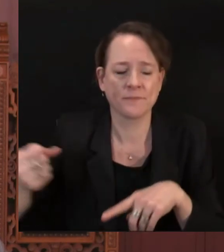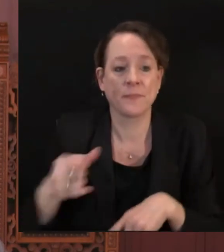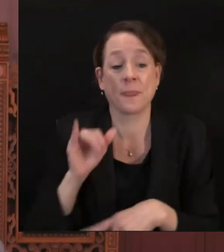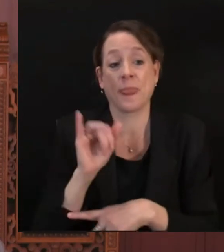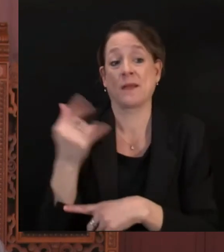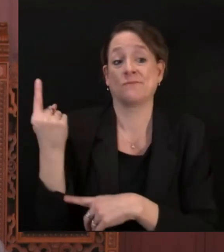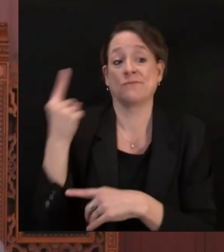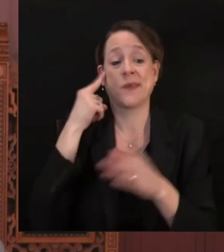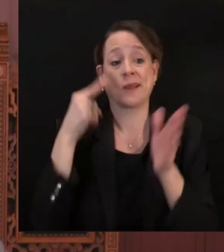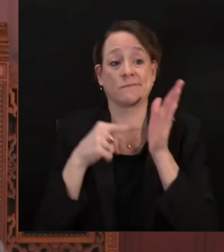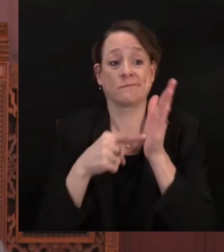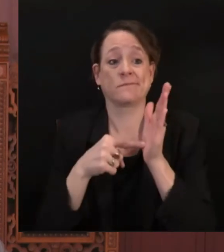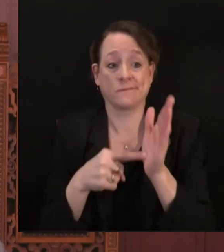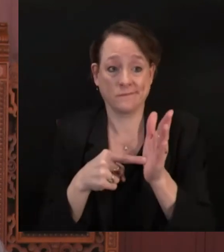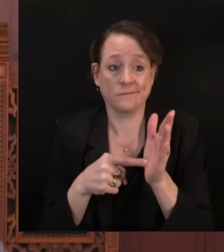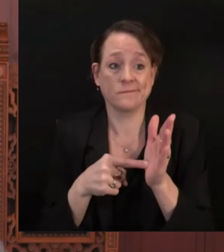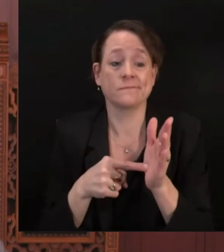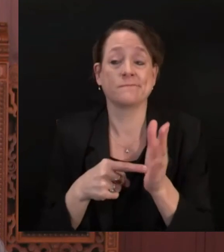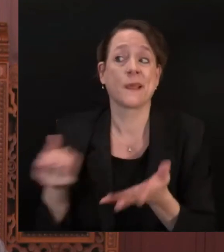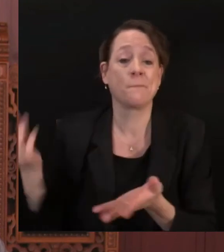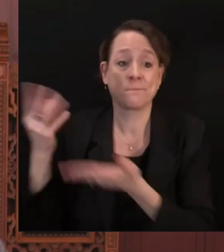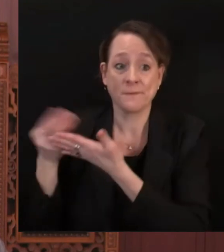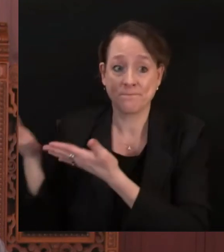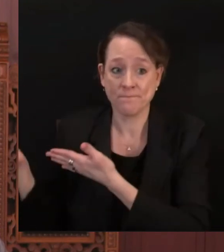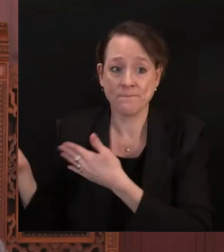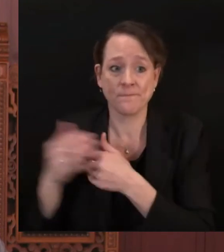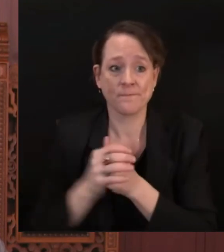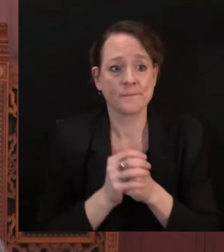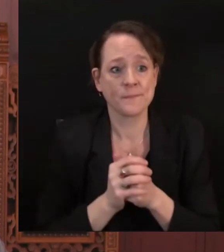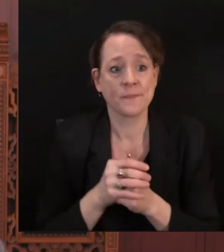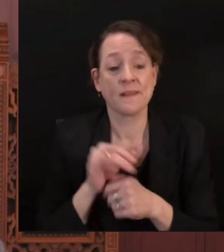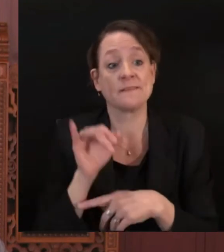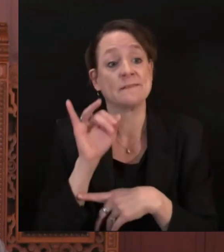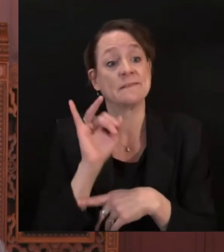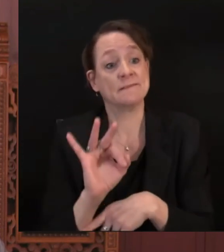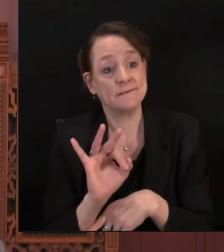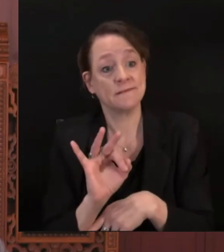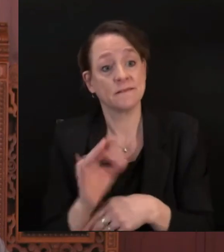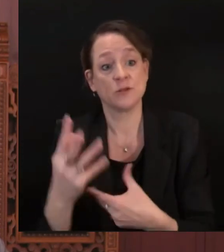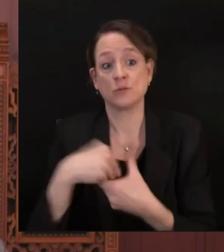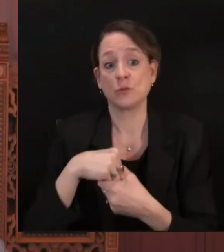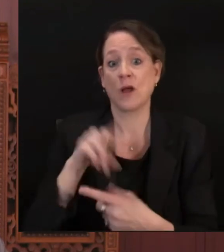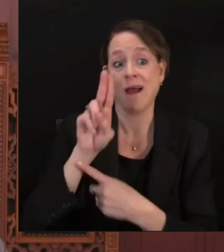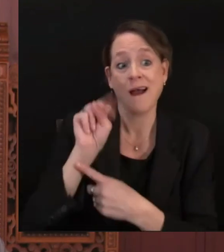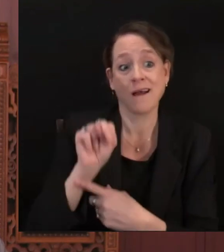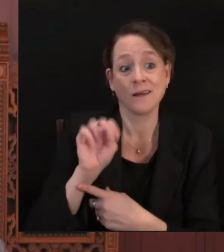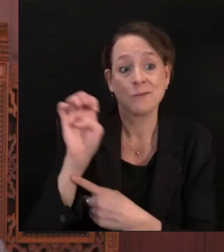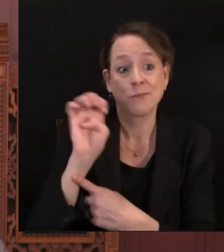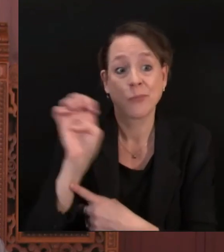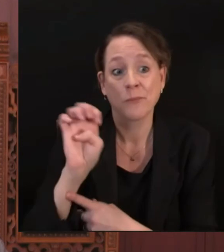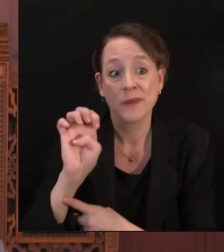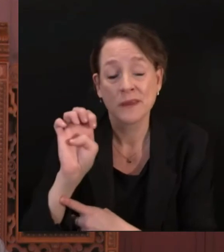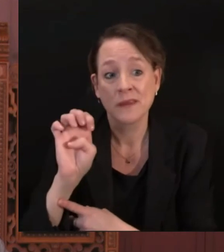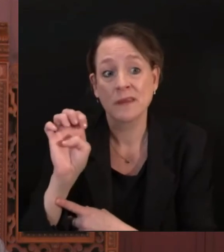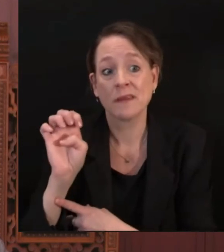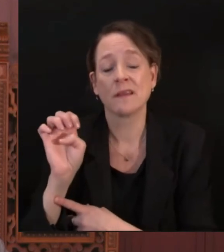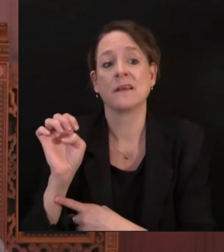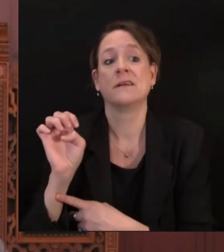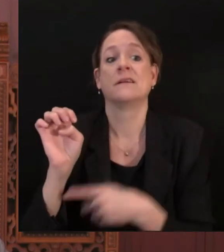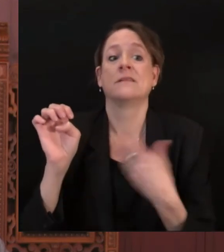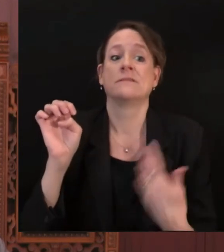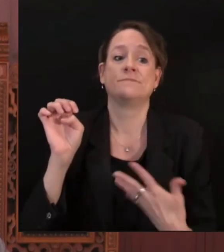you count unemployment issues and people suffering as a result